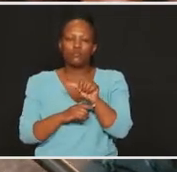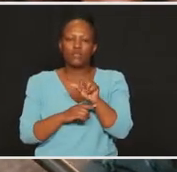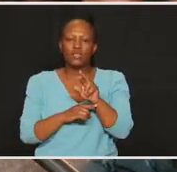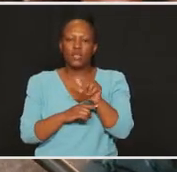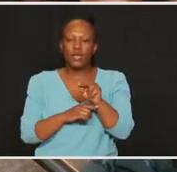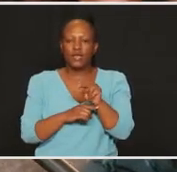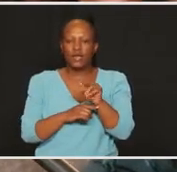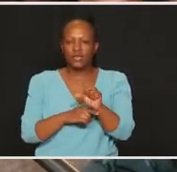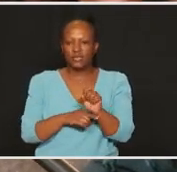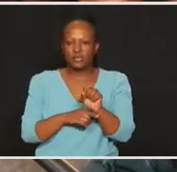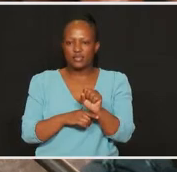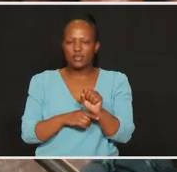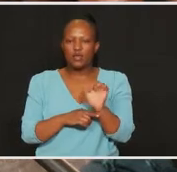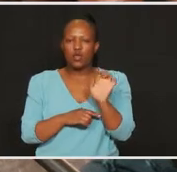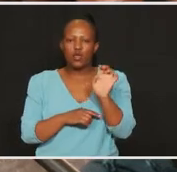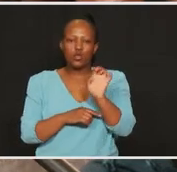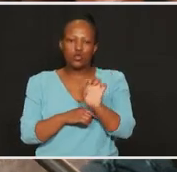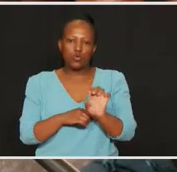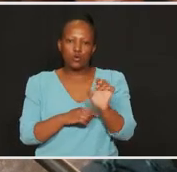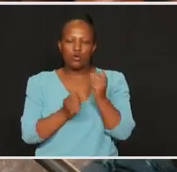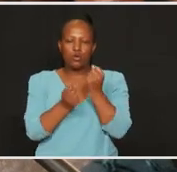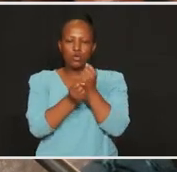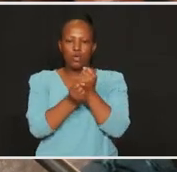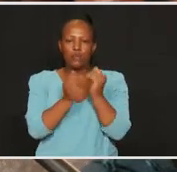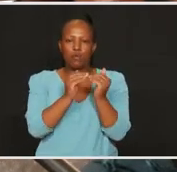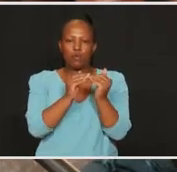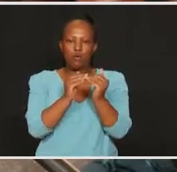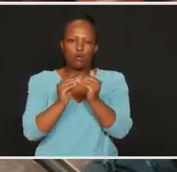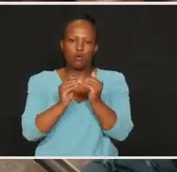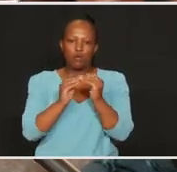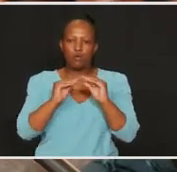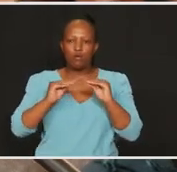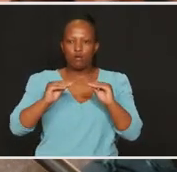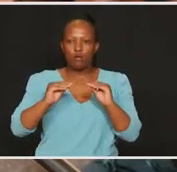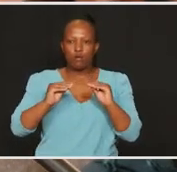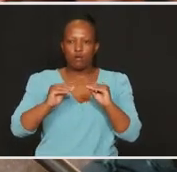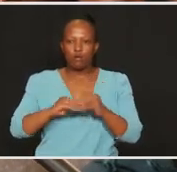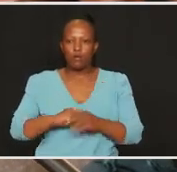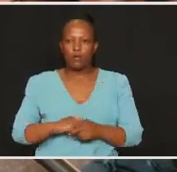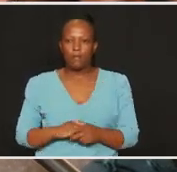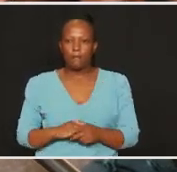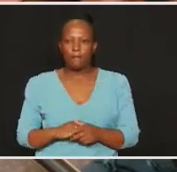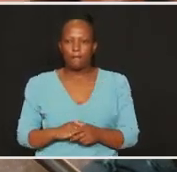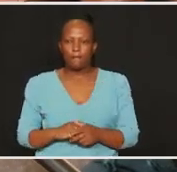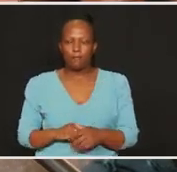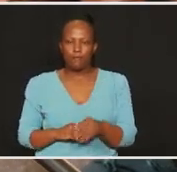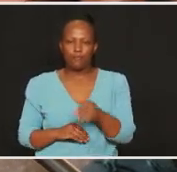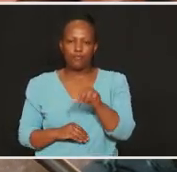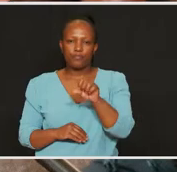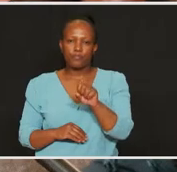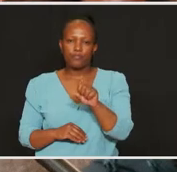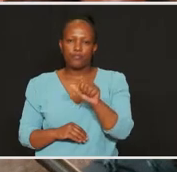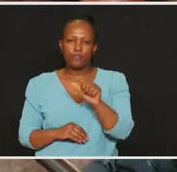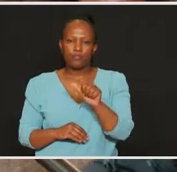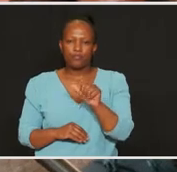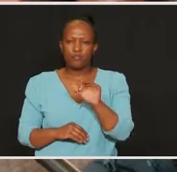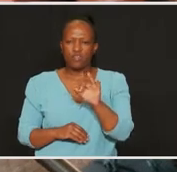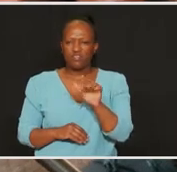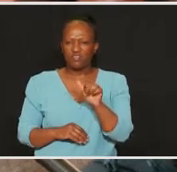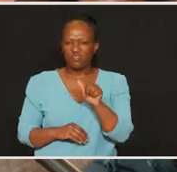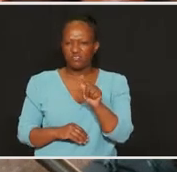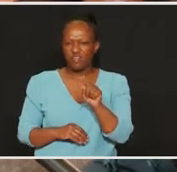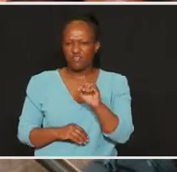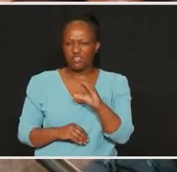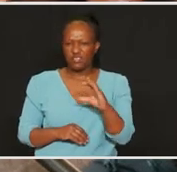udic which is the European Democratic education Community why not aptic or septic because it is not yet allowed